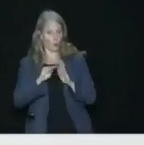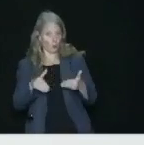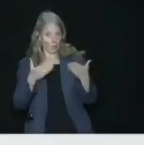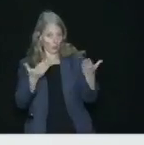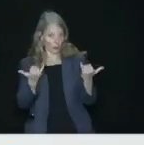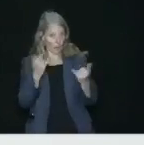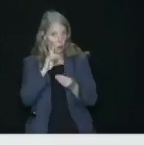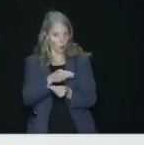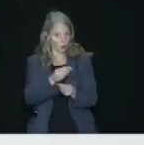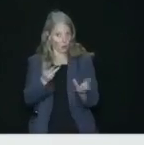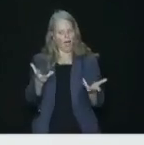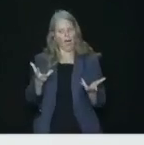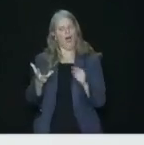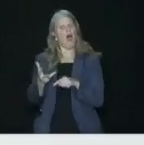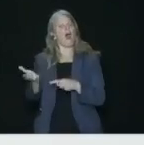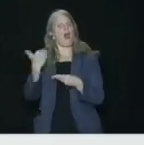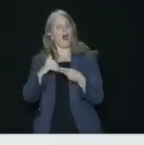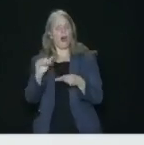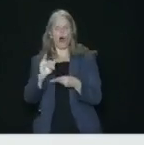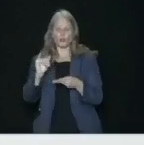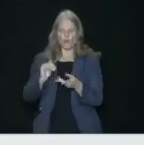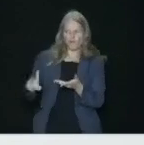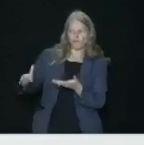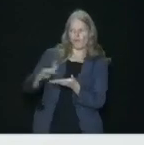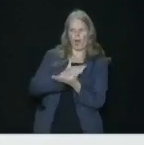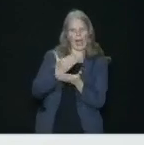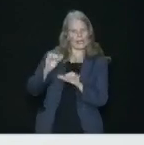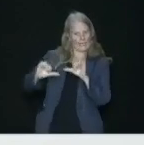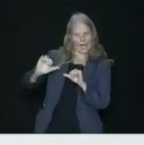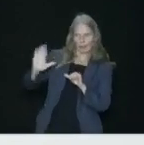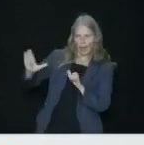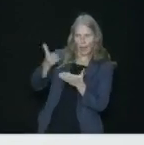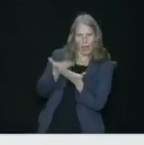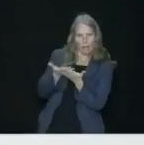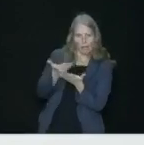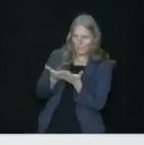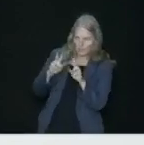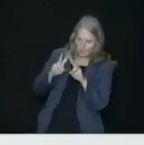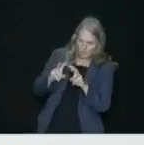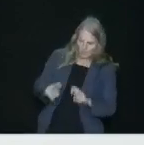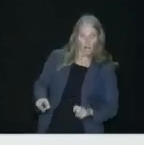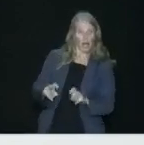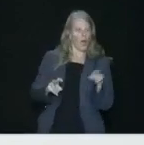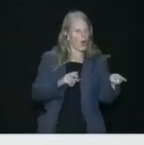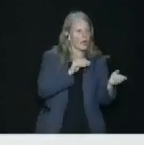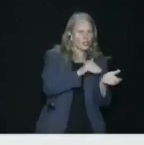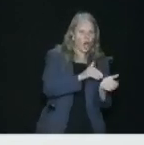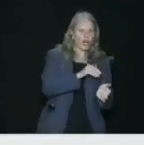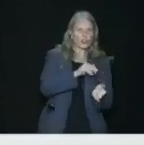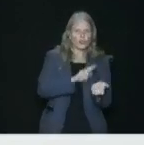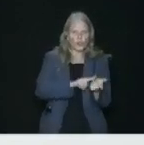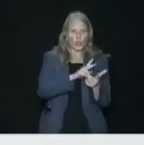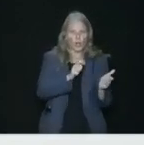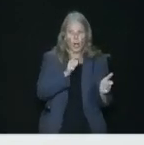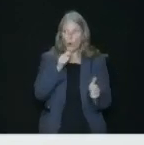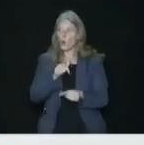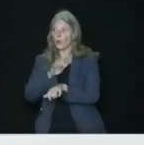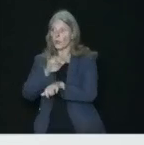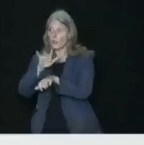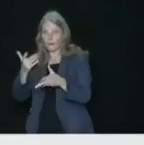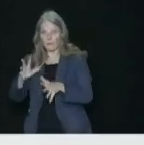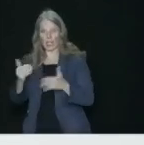we looked at existing scientific evidence and heard from healthcare providers and people with lived